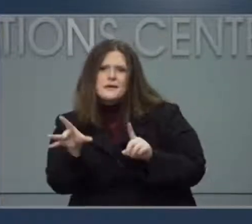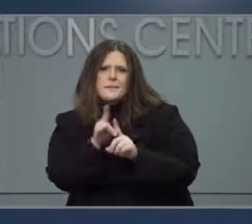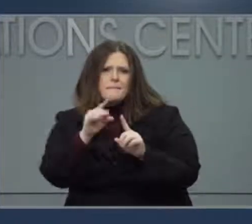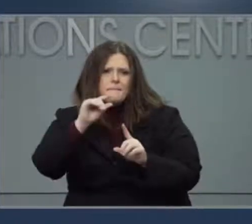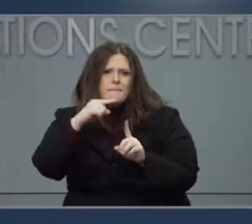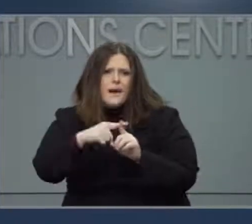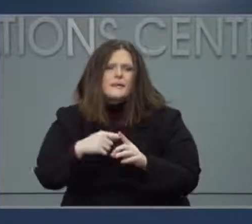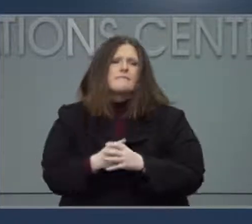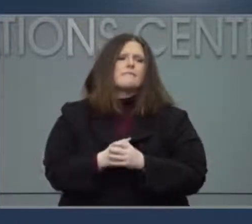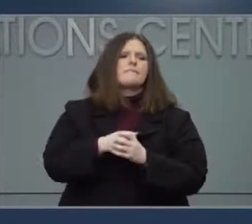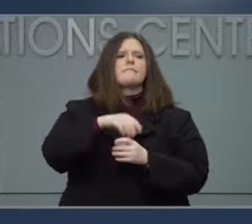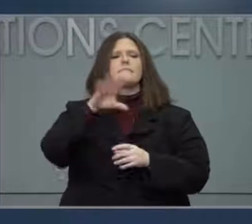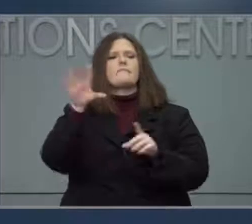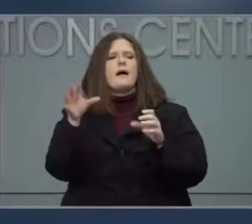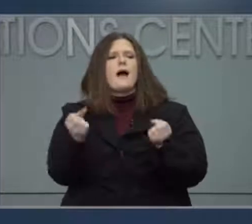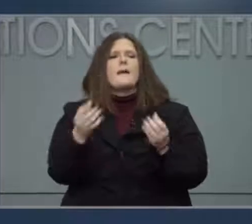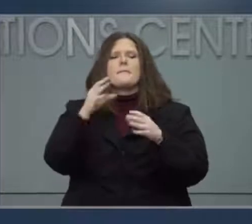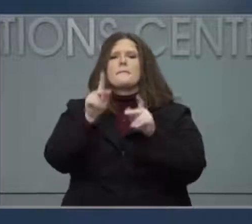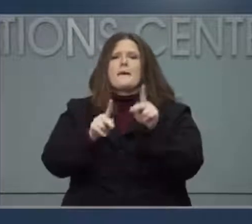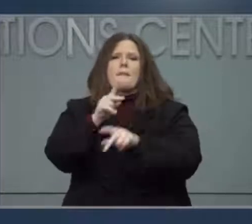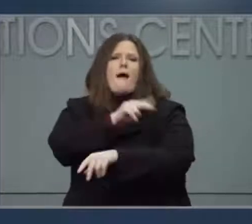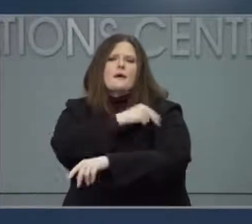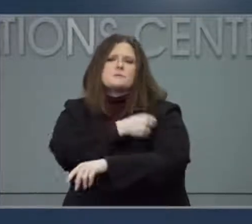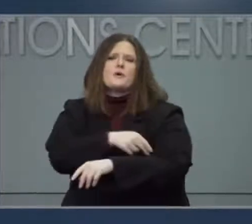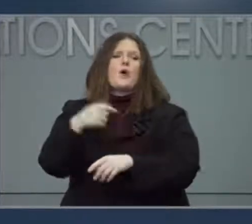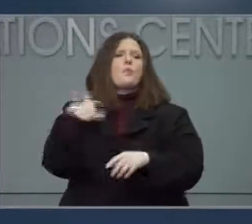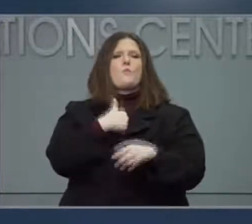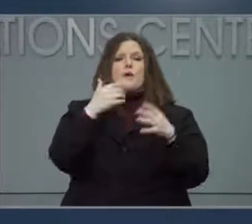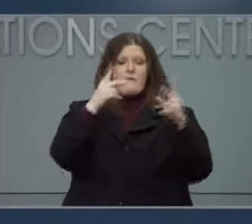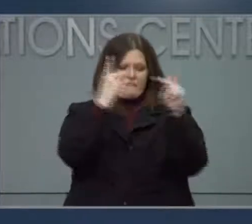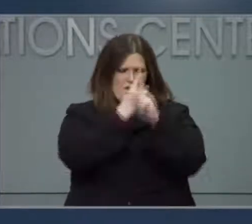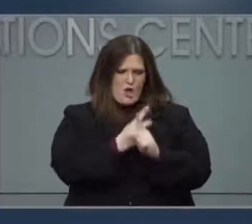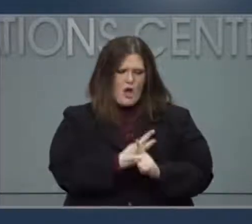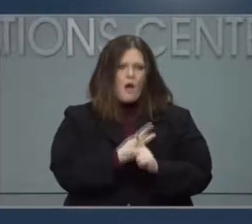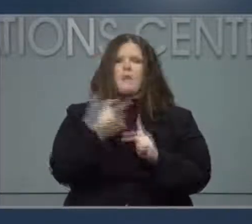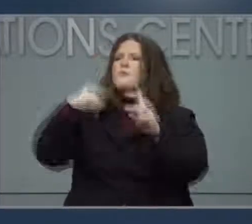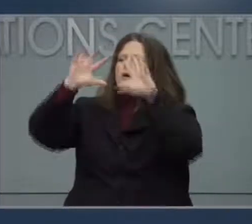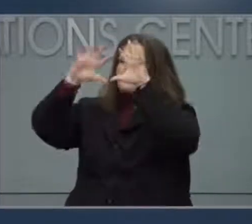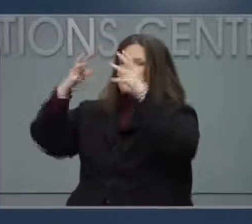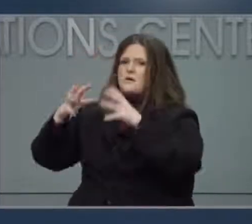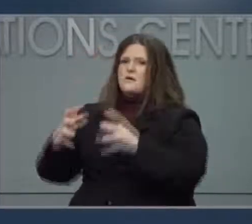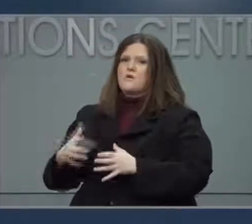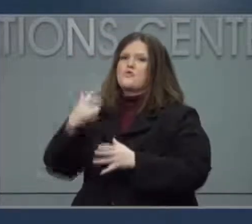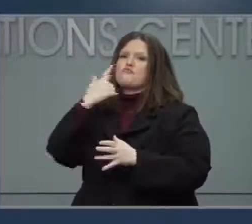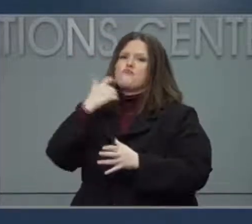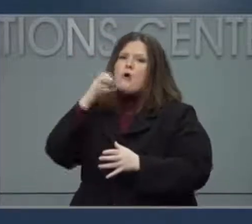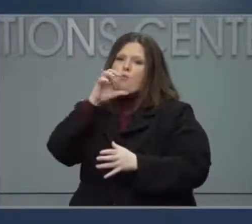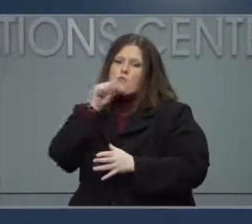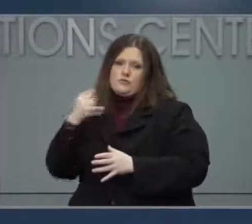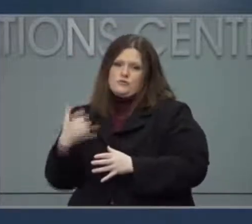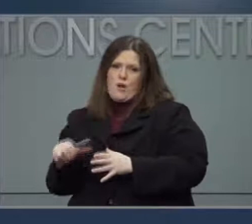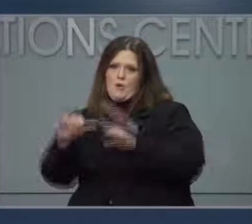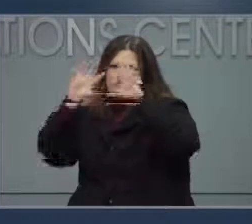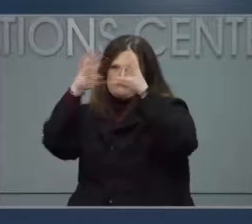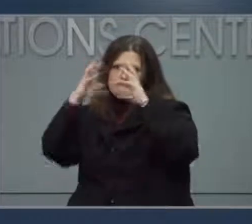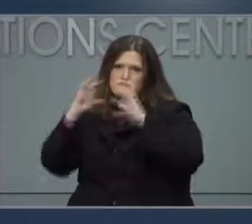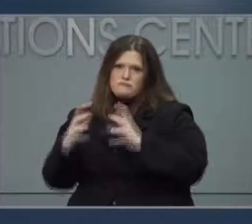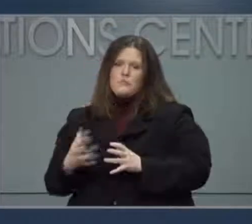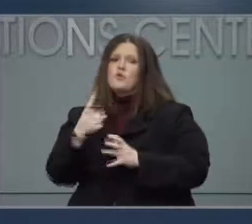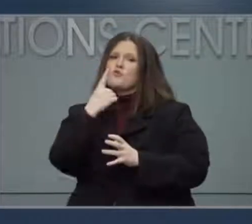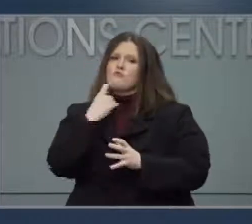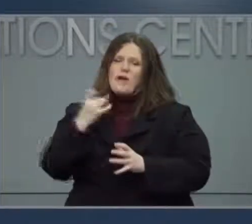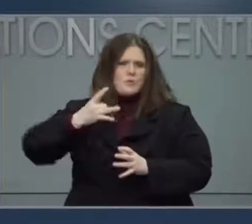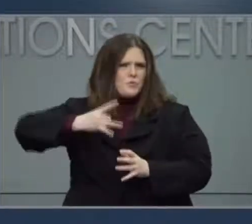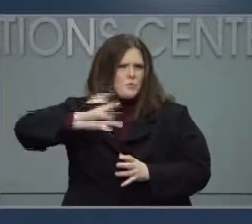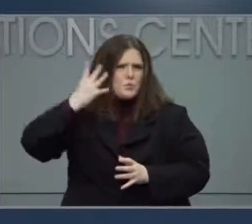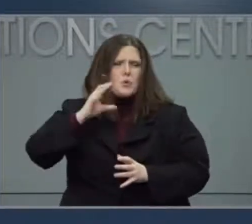into 3 colored tiers to describe their level of viral spread and healthcare capacity impact. Red is critical amount of